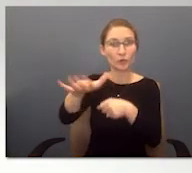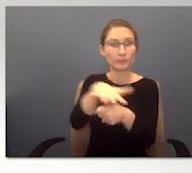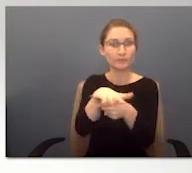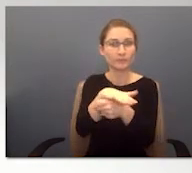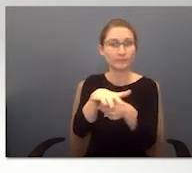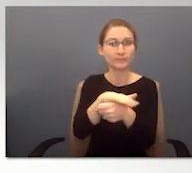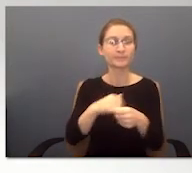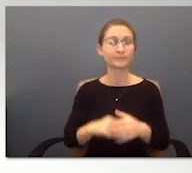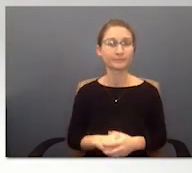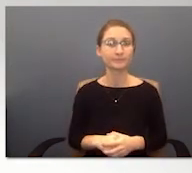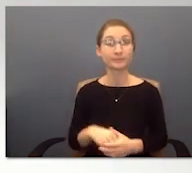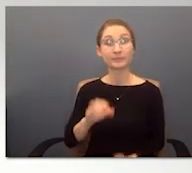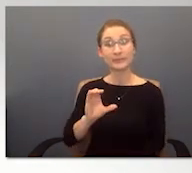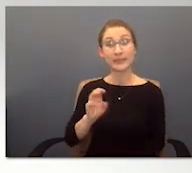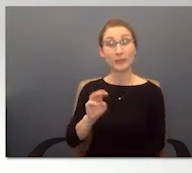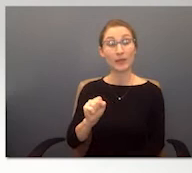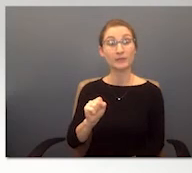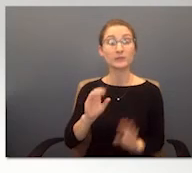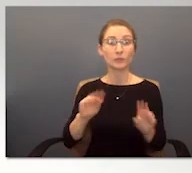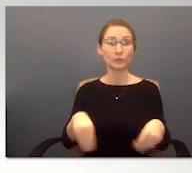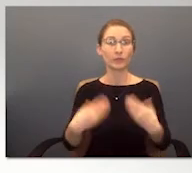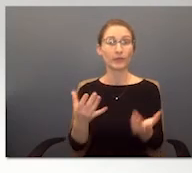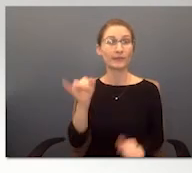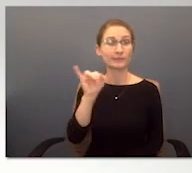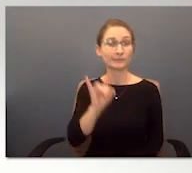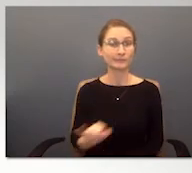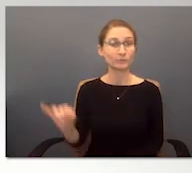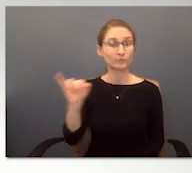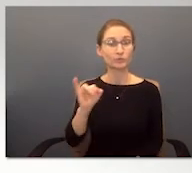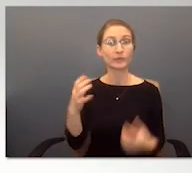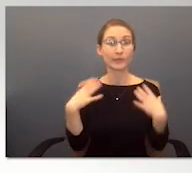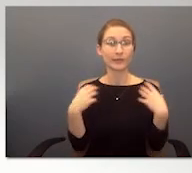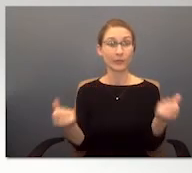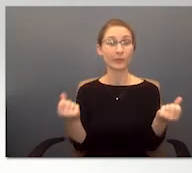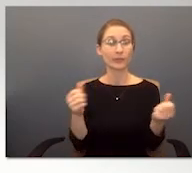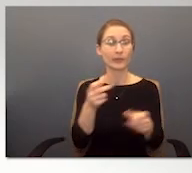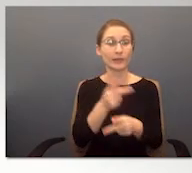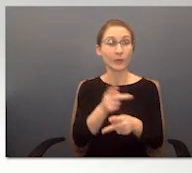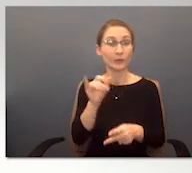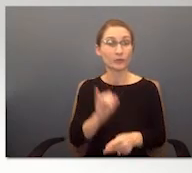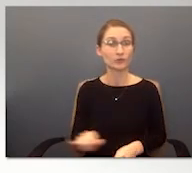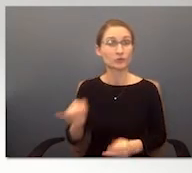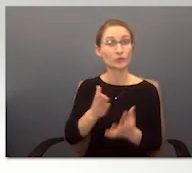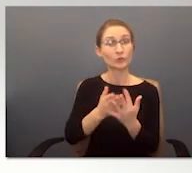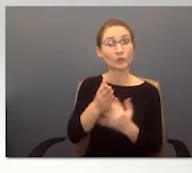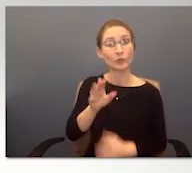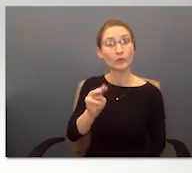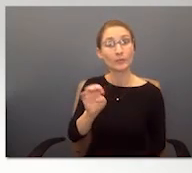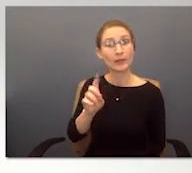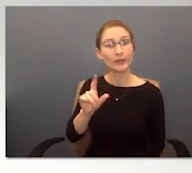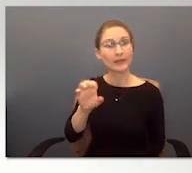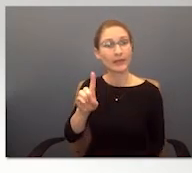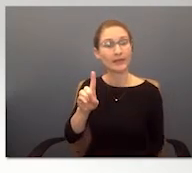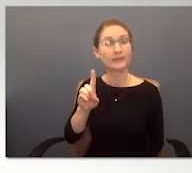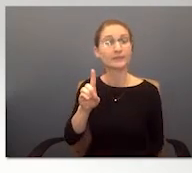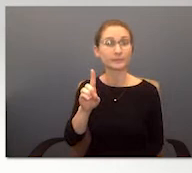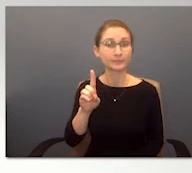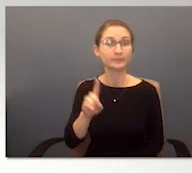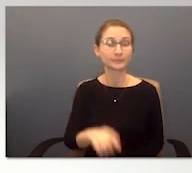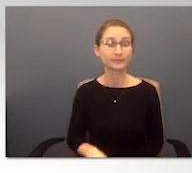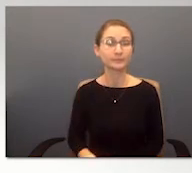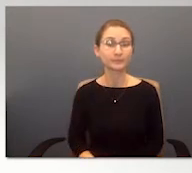is a managed health insurance plan providing health care coverage to children with special health care needs through the Medicaid and Florida Kid Care